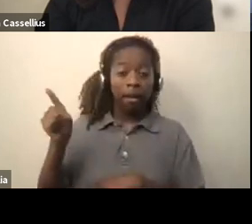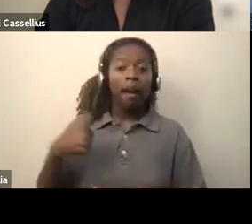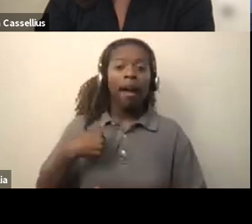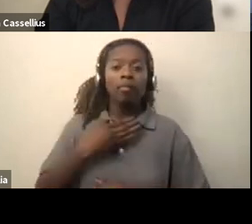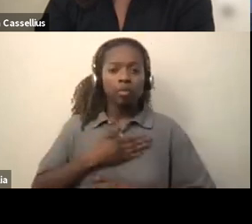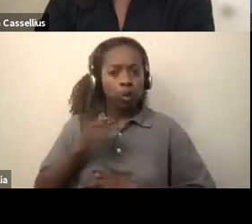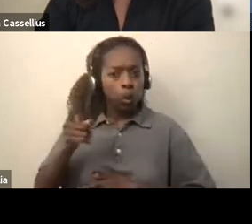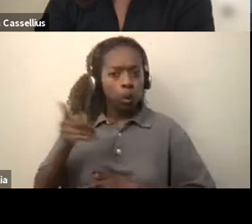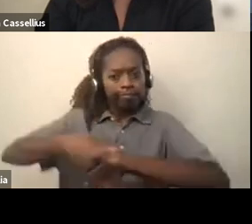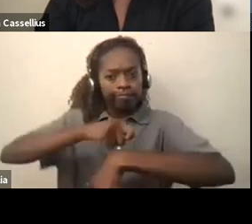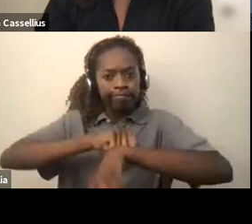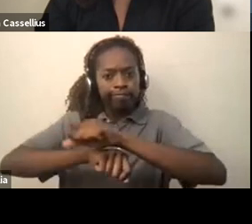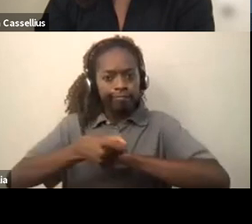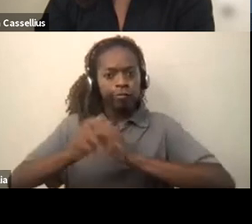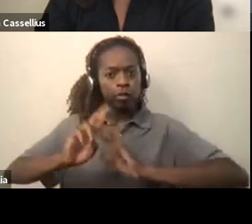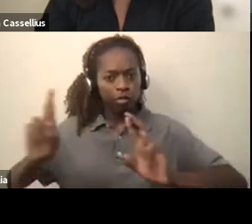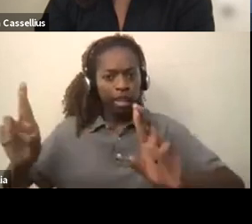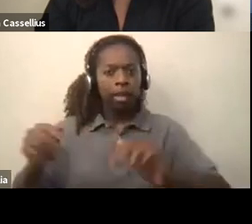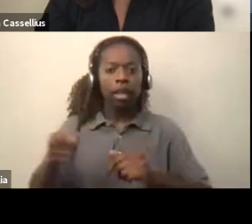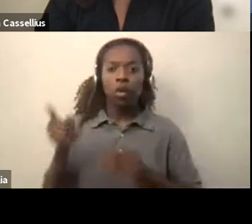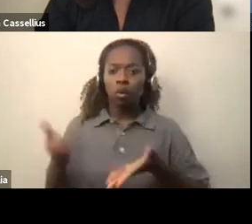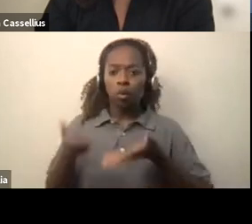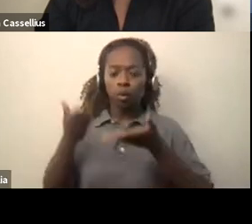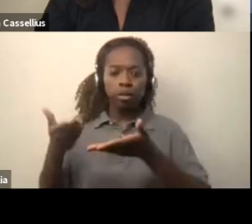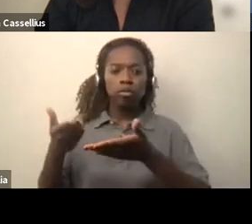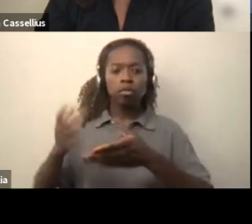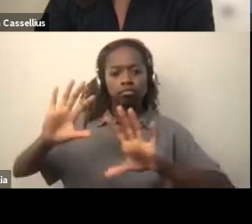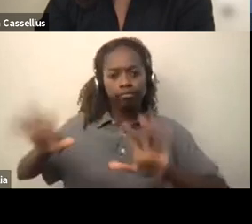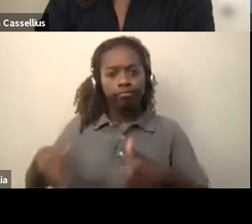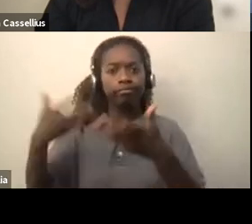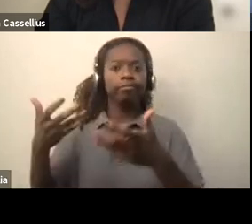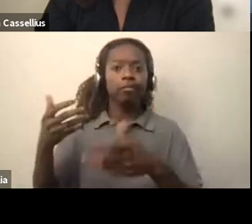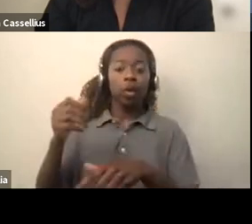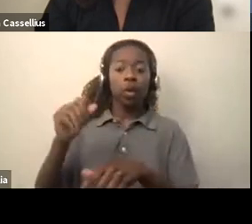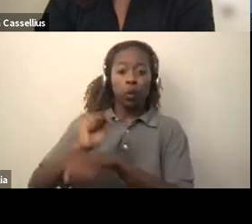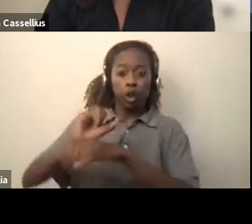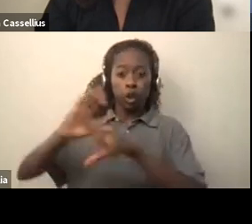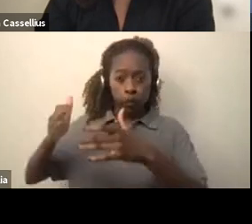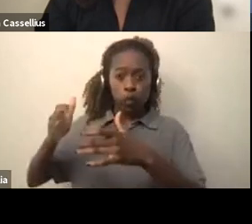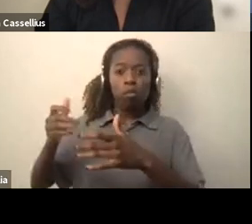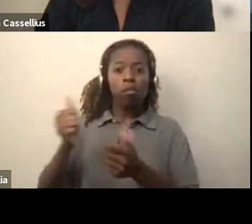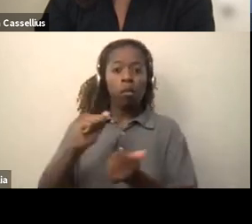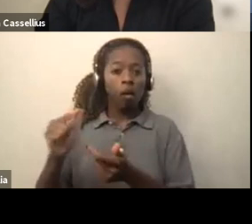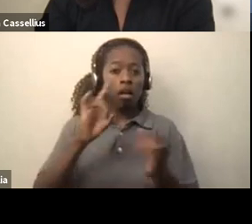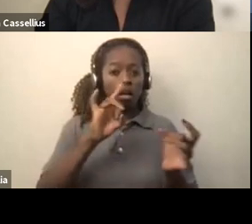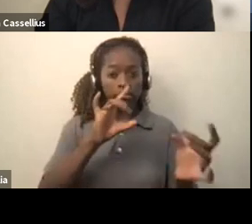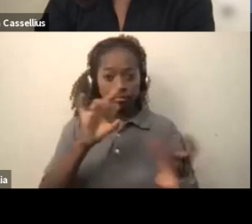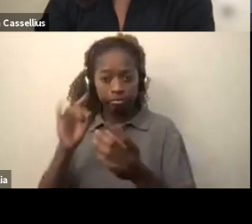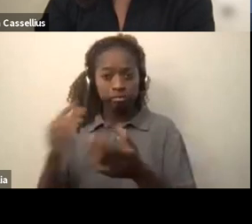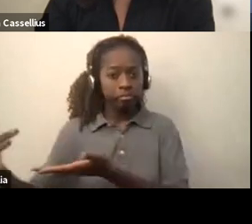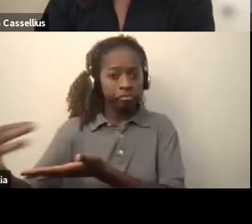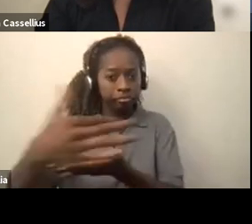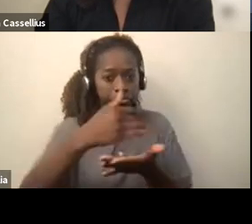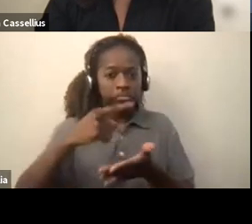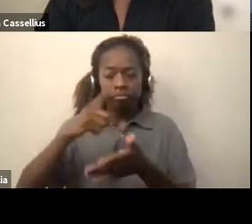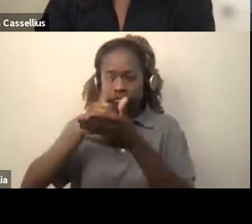proactive about this that you're proposing to do a working group to take these transportation recommendations that have been made and really dig into them